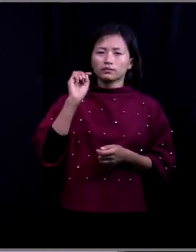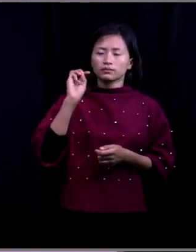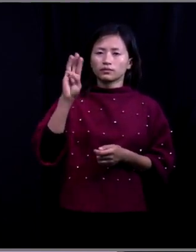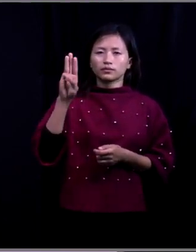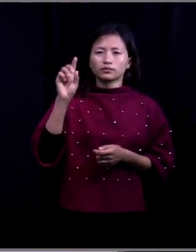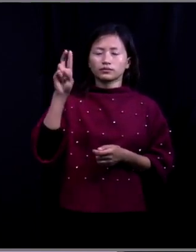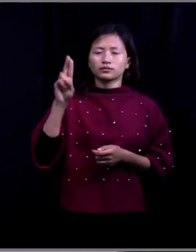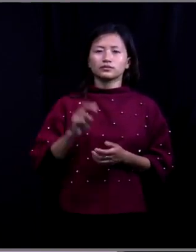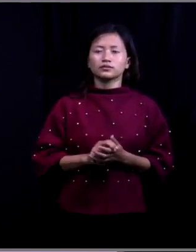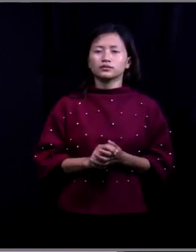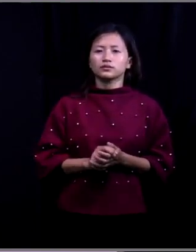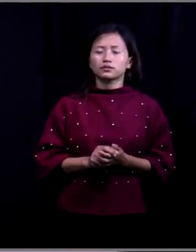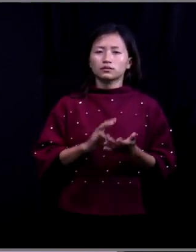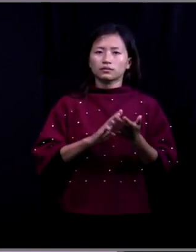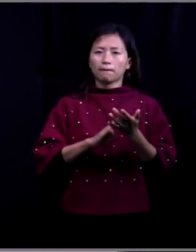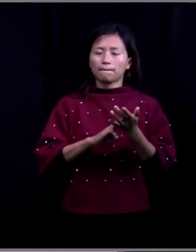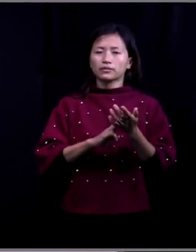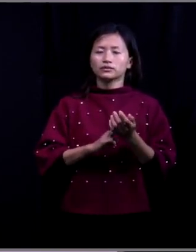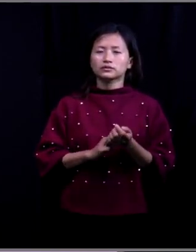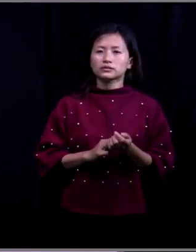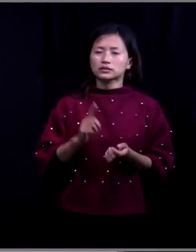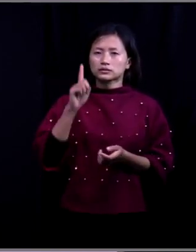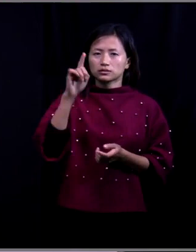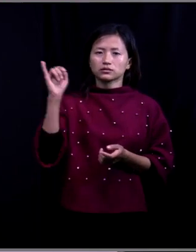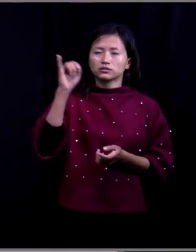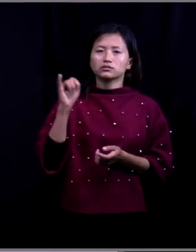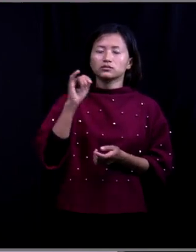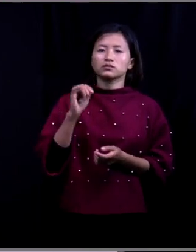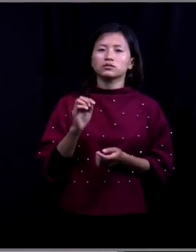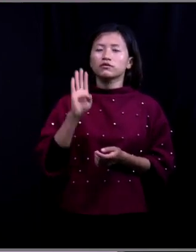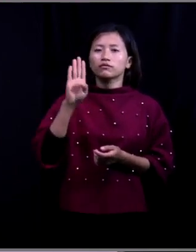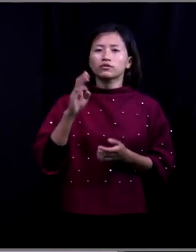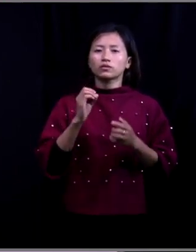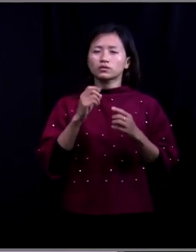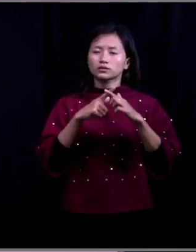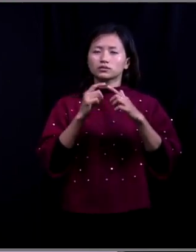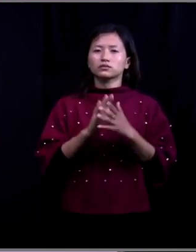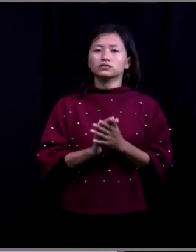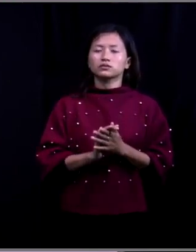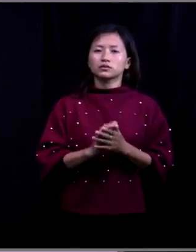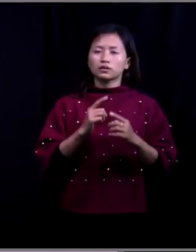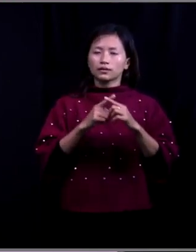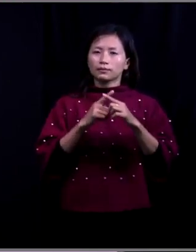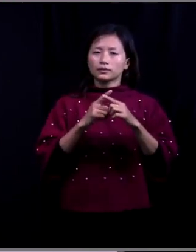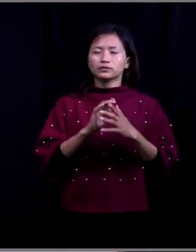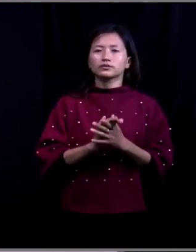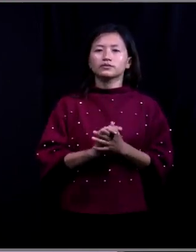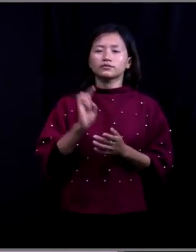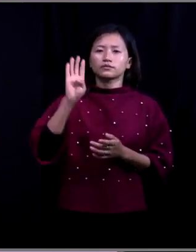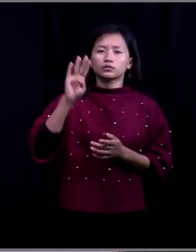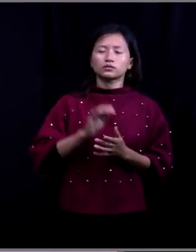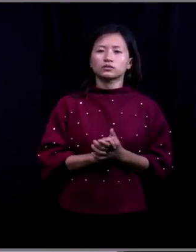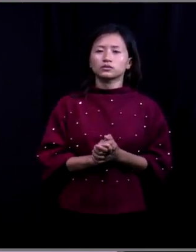32. Mass of one oxygen atom is 16. There are 4 oxygen atoms here, so we multiply this by